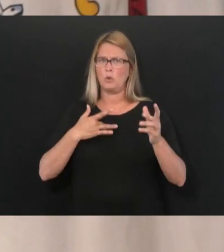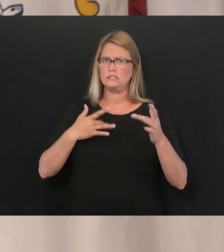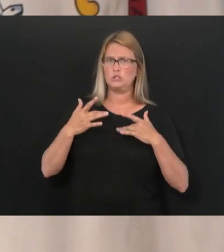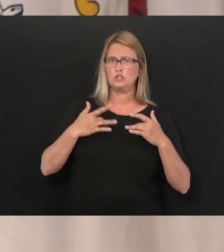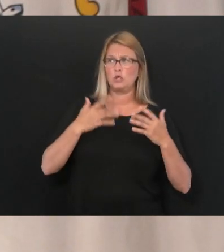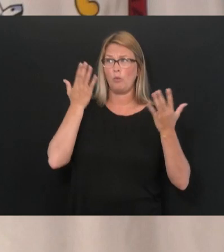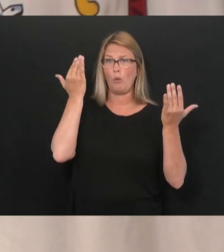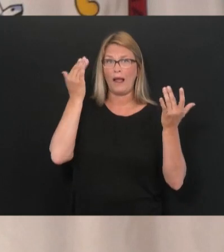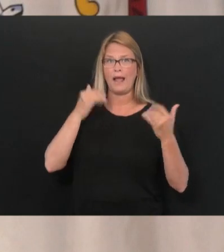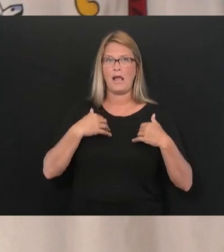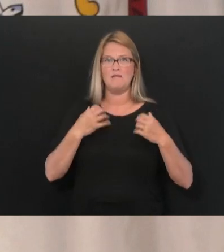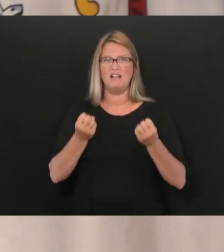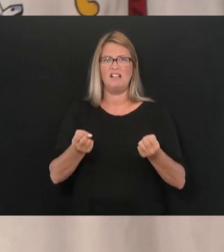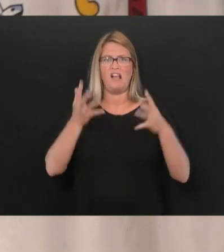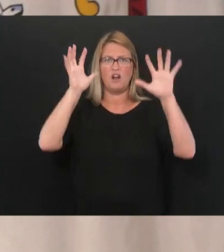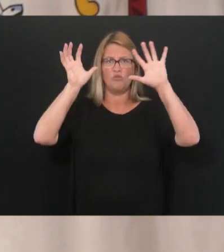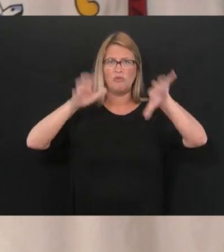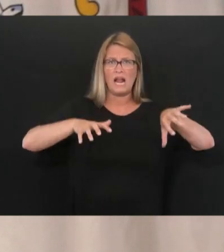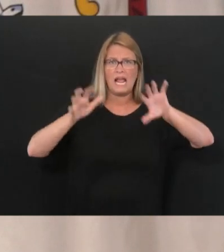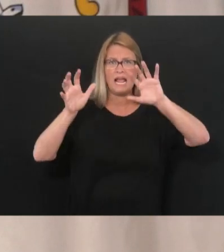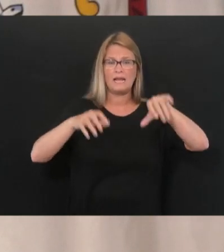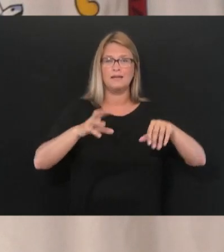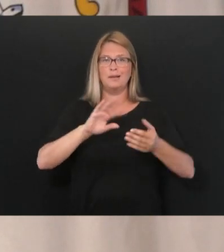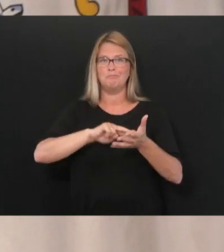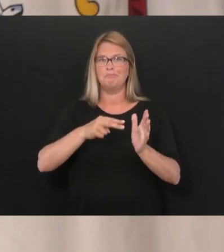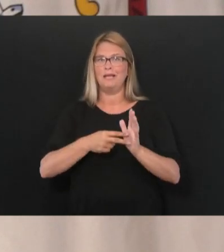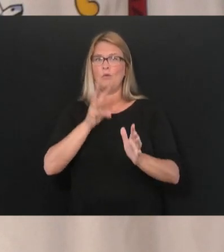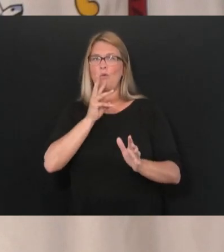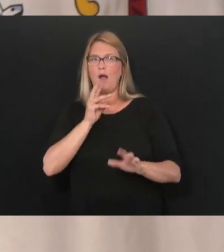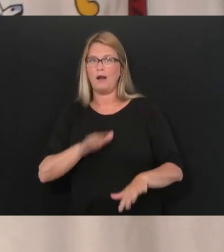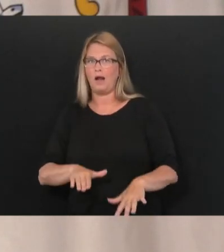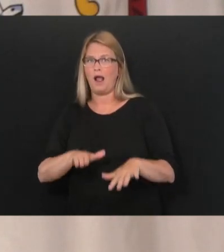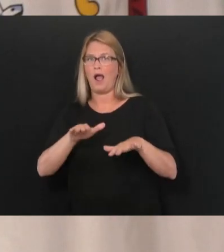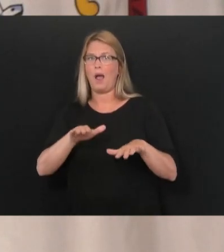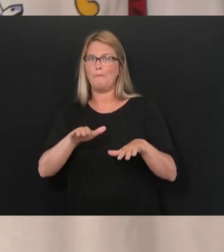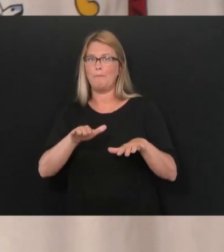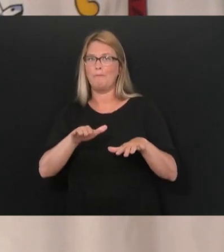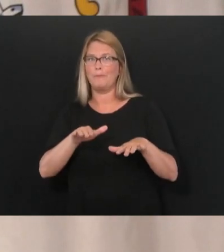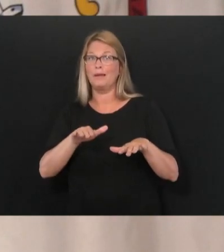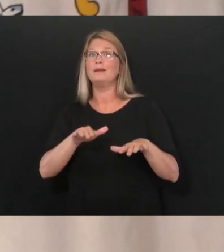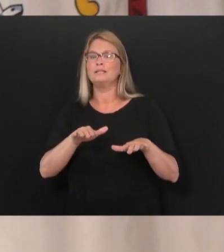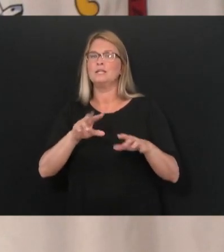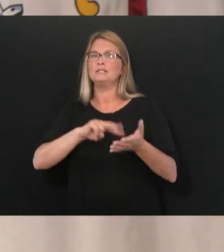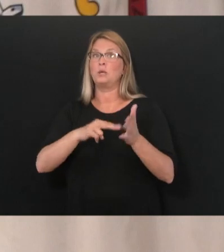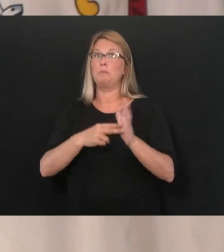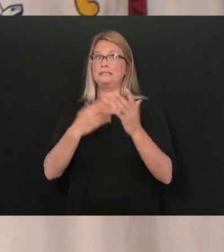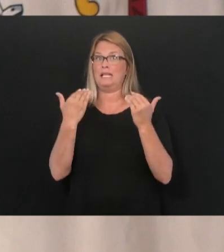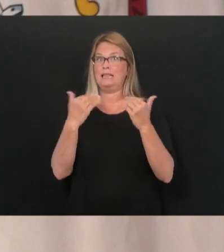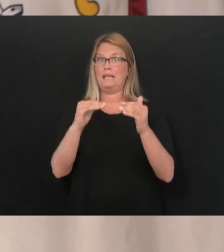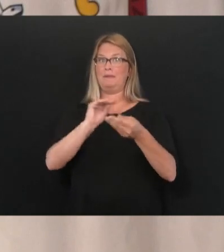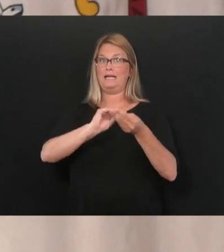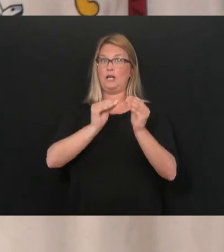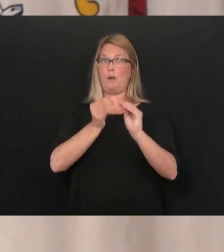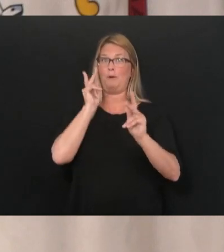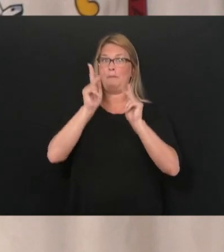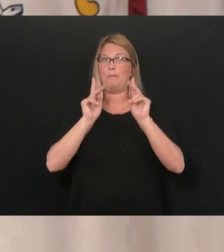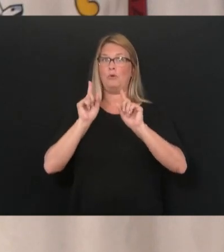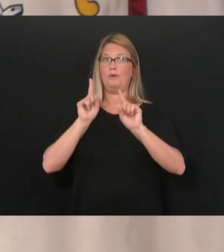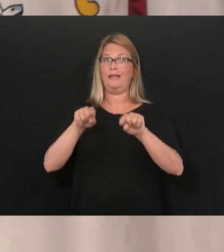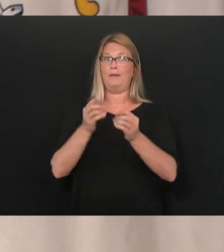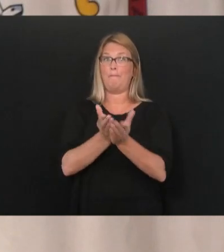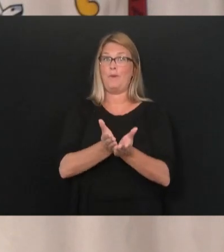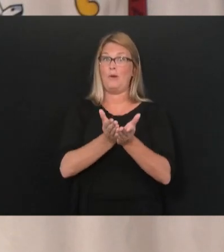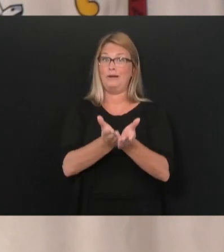rain. The rivers were up and everything, and we were limiting the number of people that could go in a raft and everything.